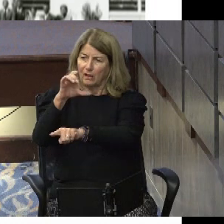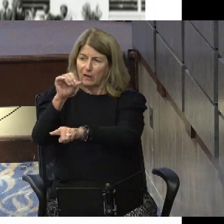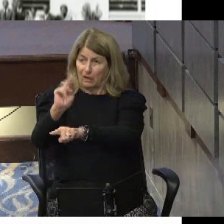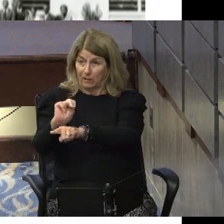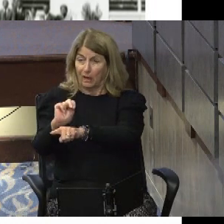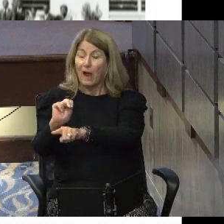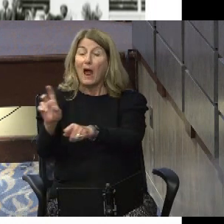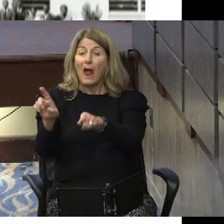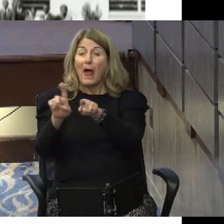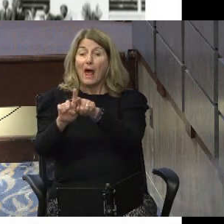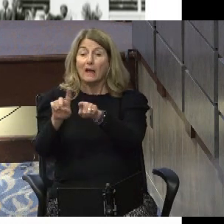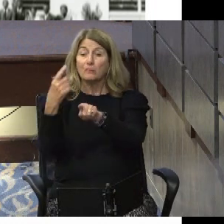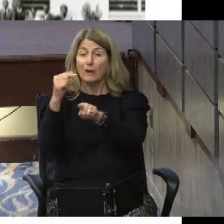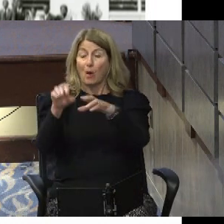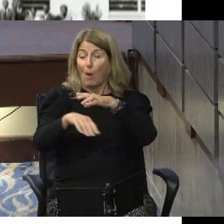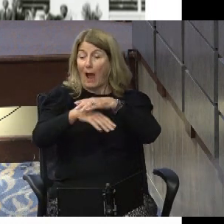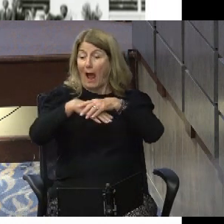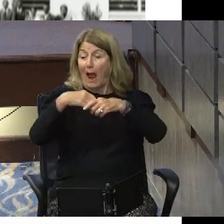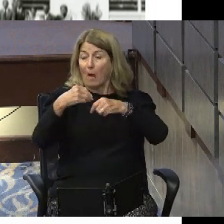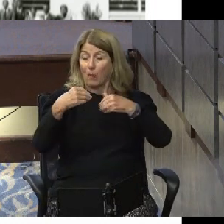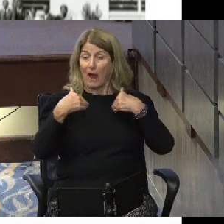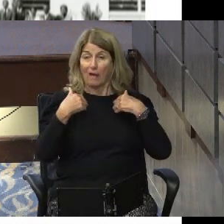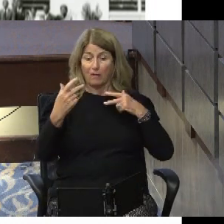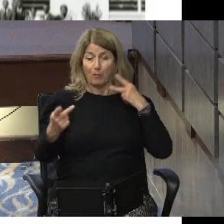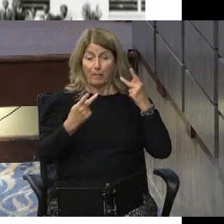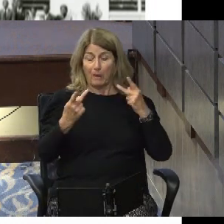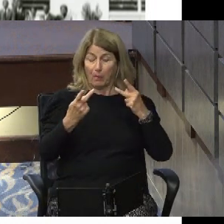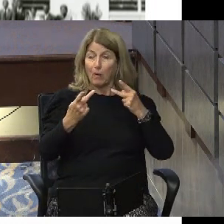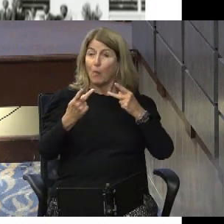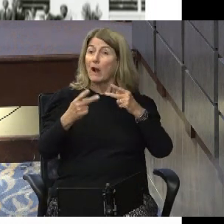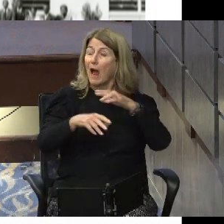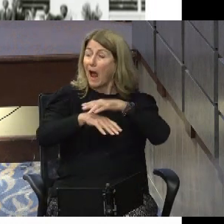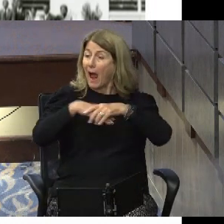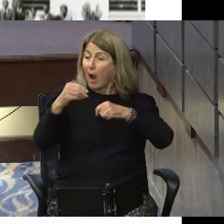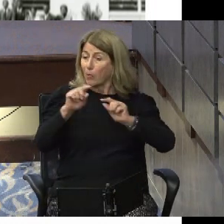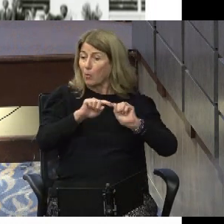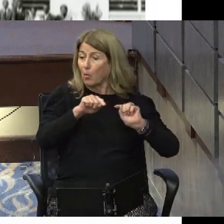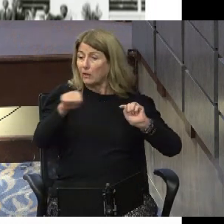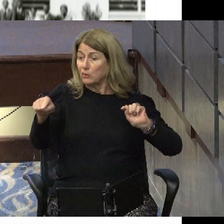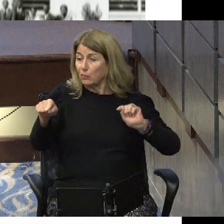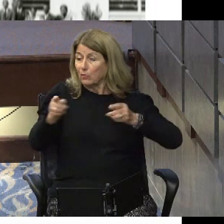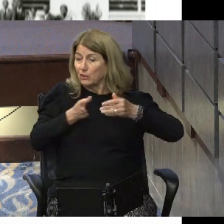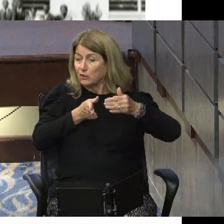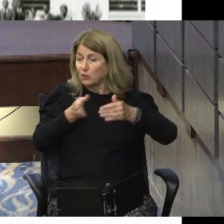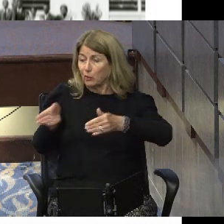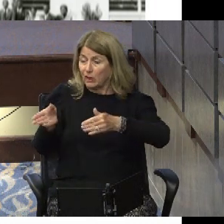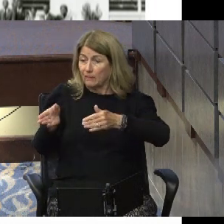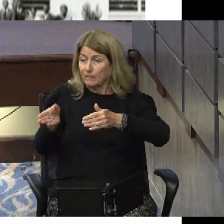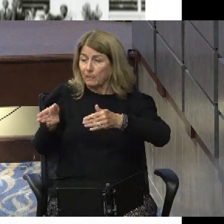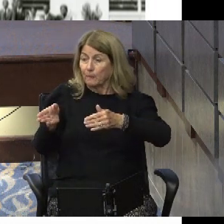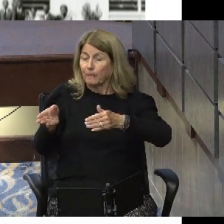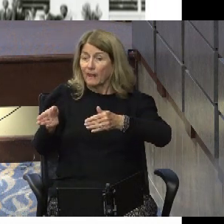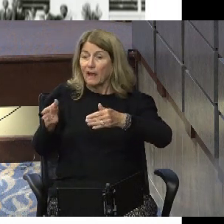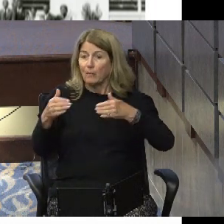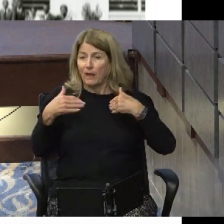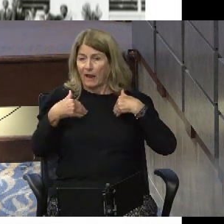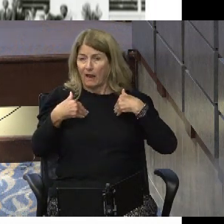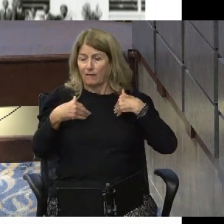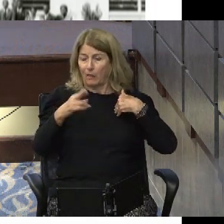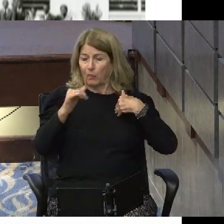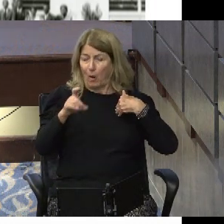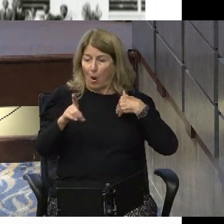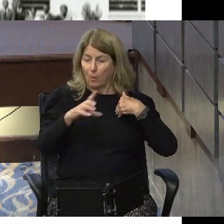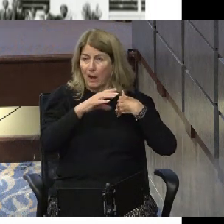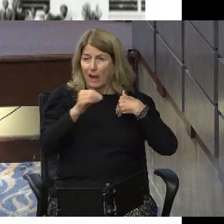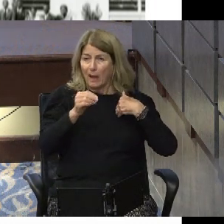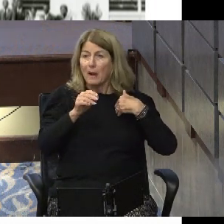you have people coming out that will be coming into the streetscape here. We also have a row of parallel parking and wanted to break that